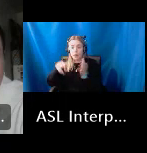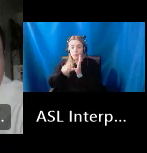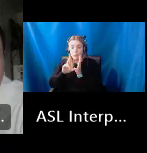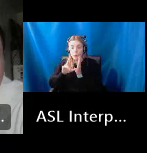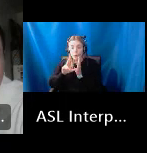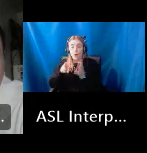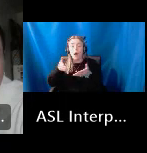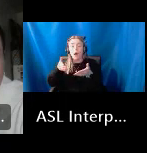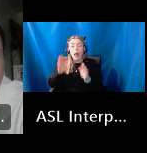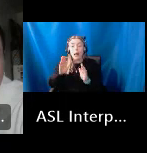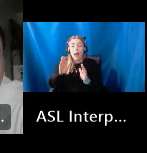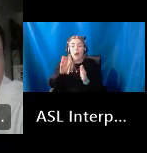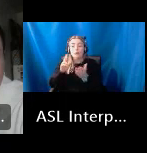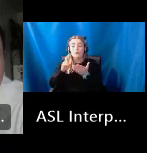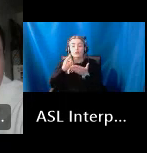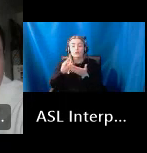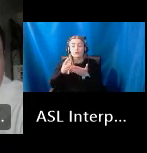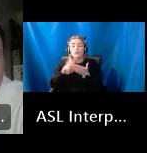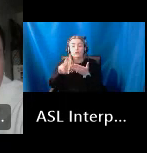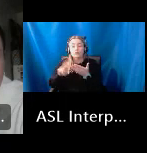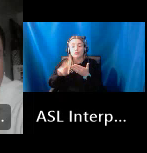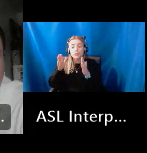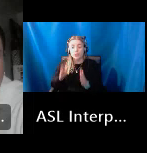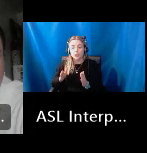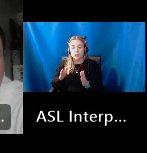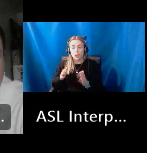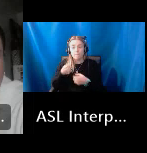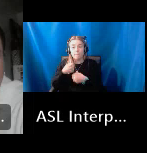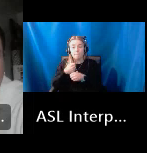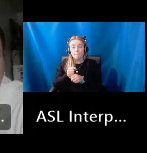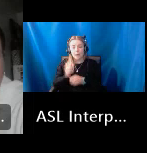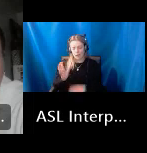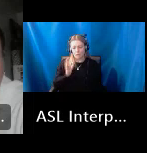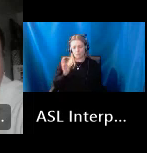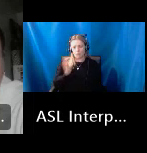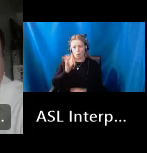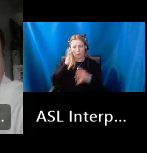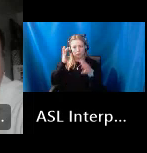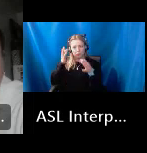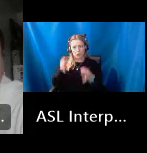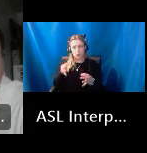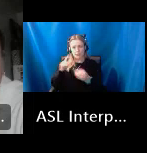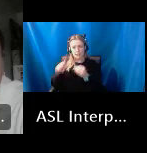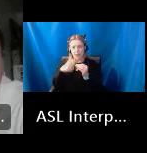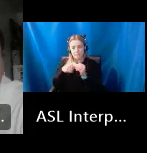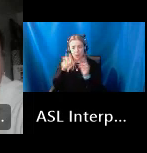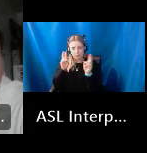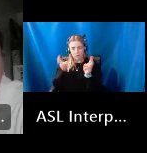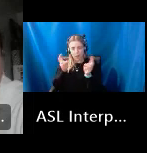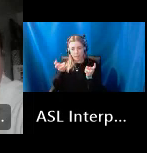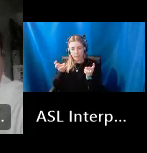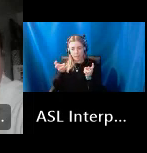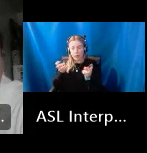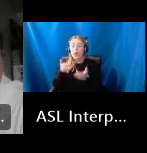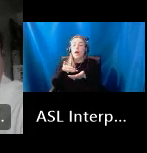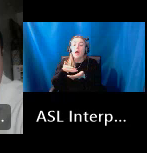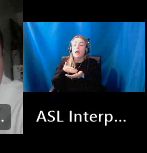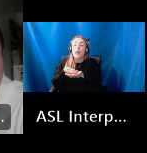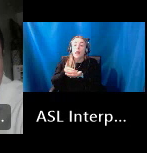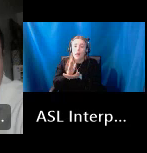formal judgments about the topic and allows the researcher to cite other scholars